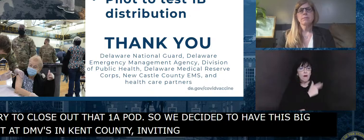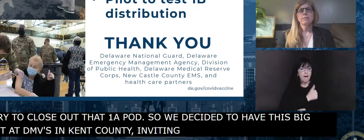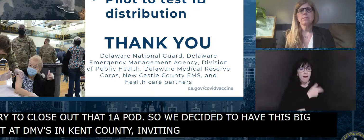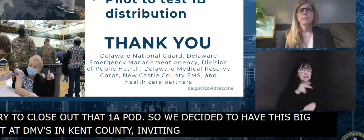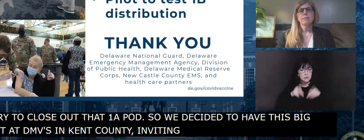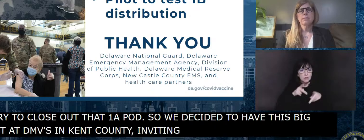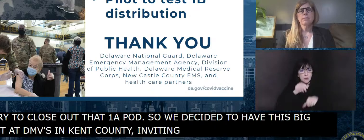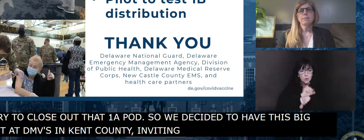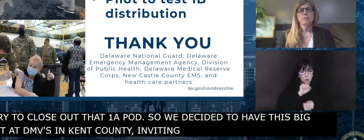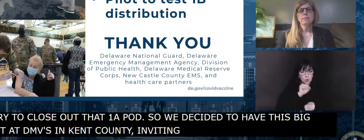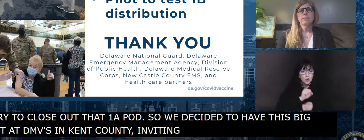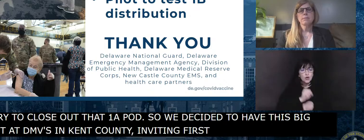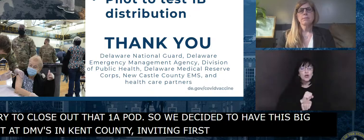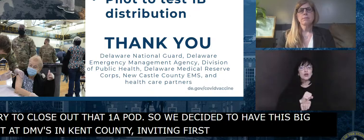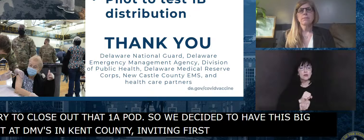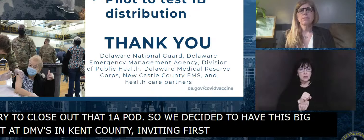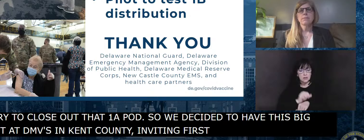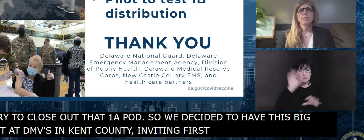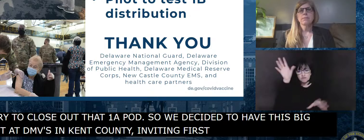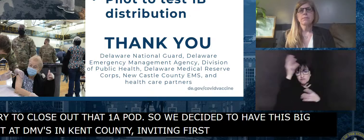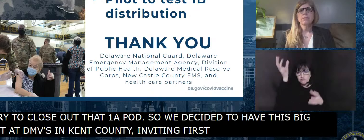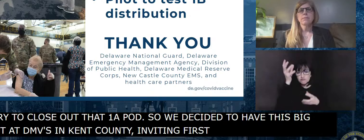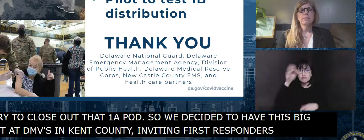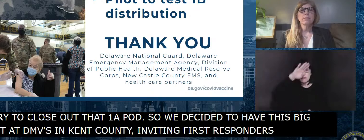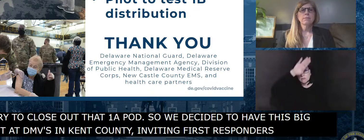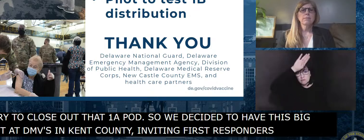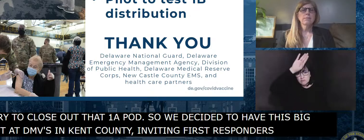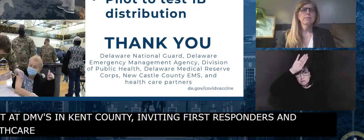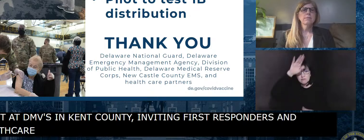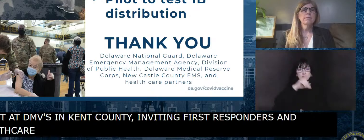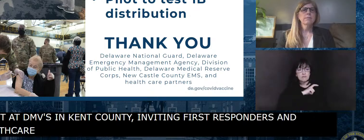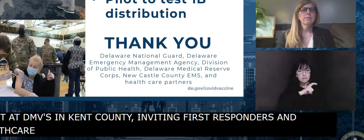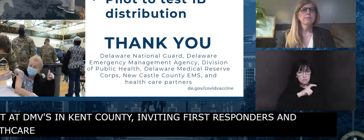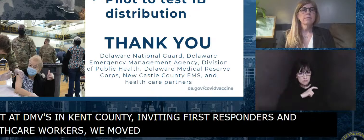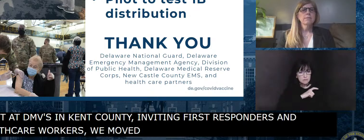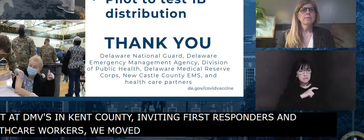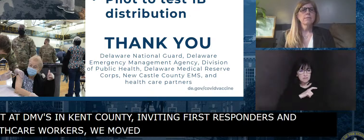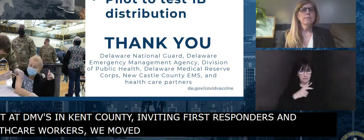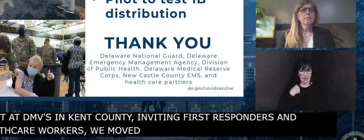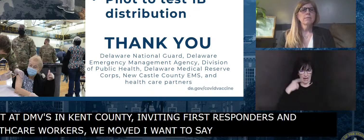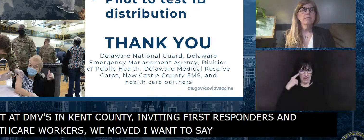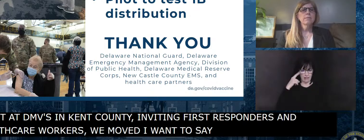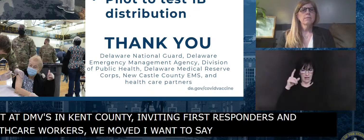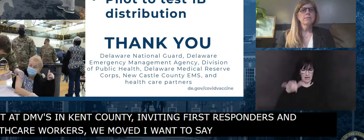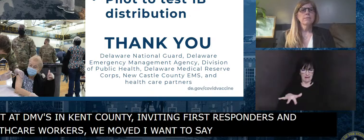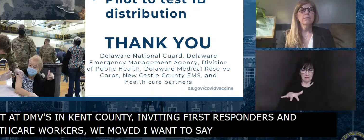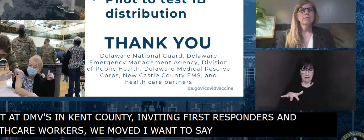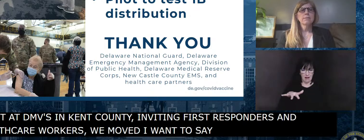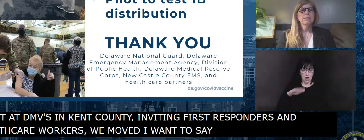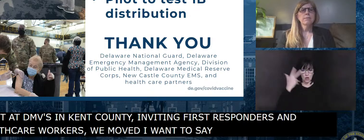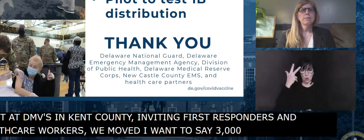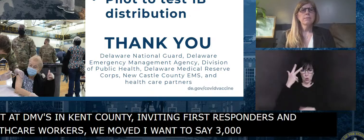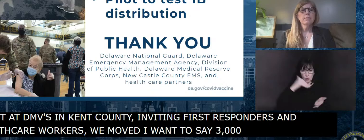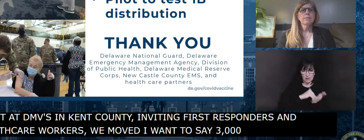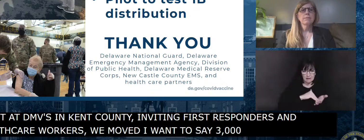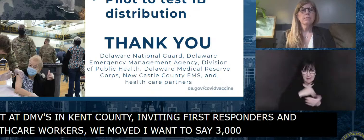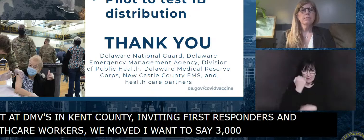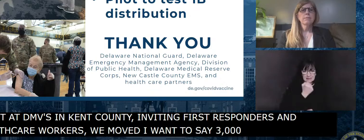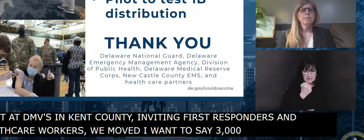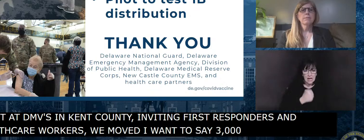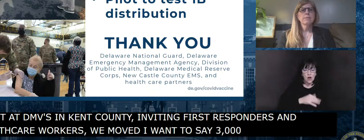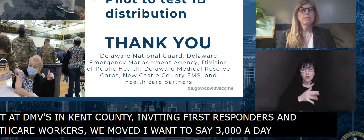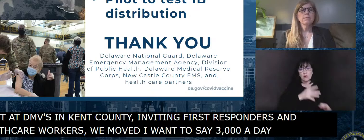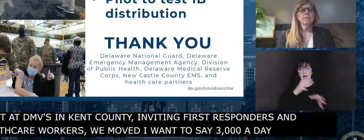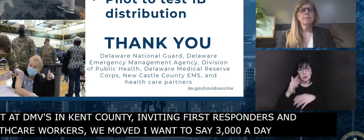both Sussex County and Kent County. We've moved, I want to say 3,000 or thereabouts a day at each location,